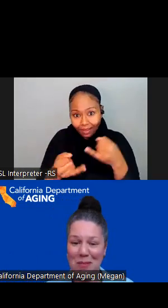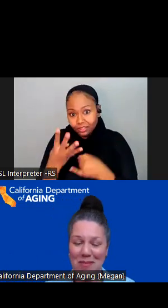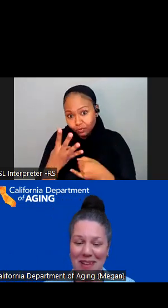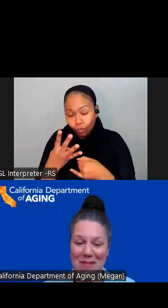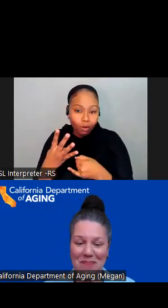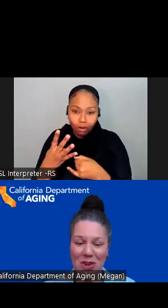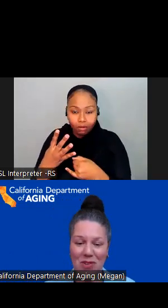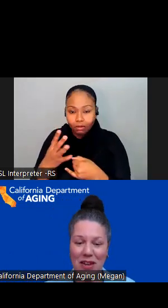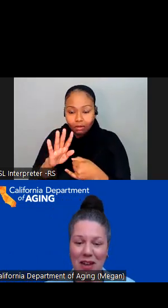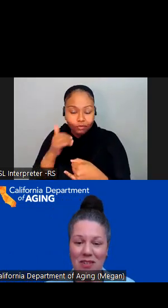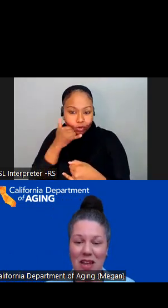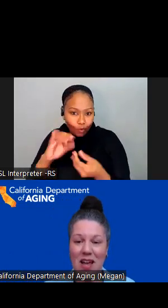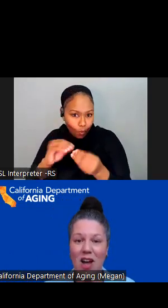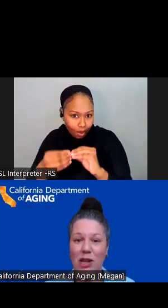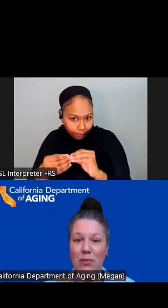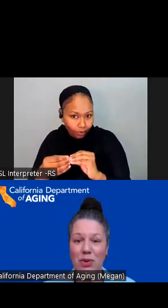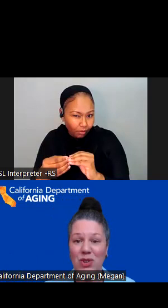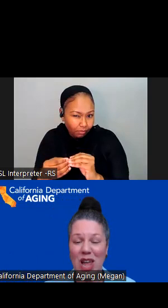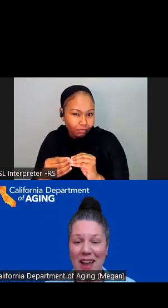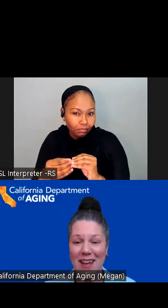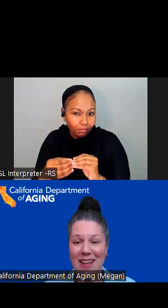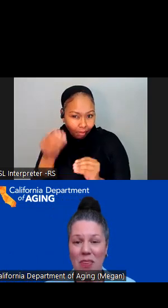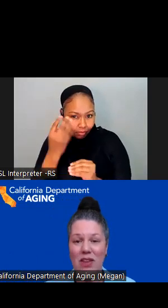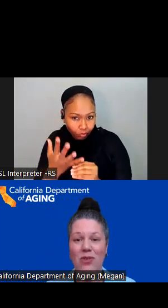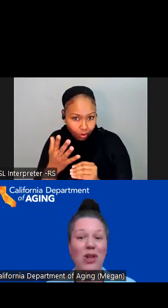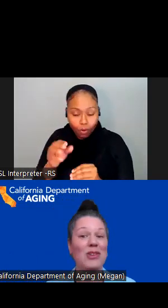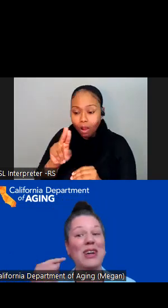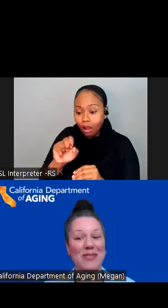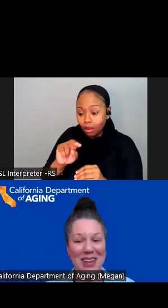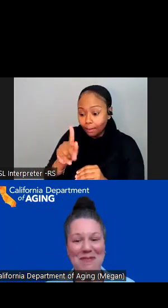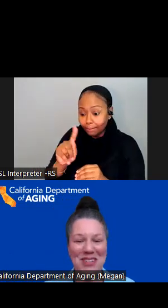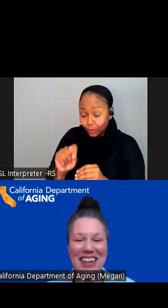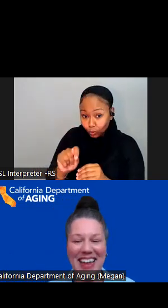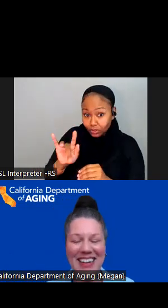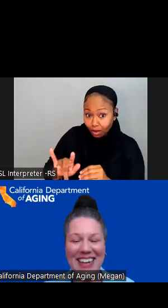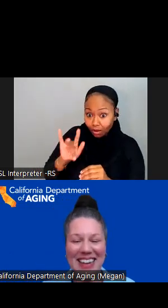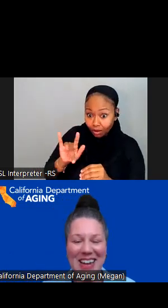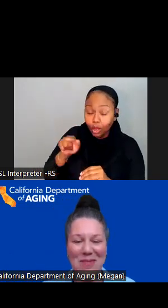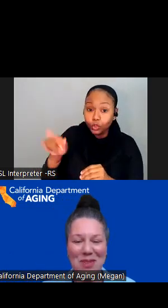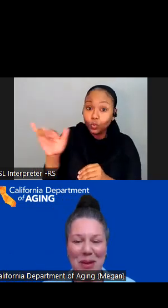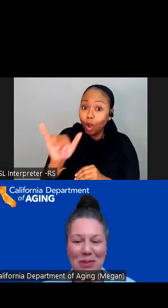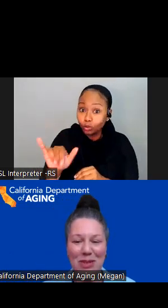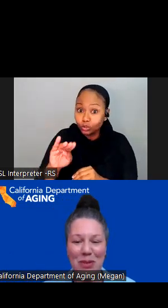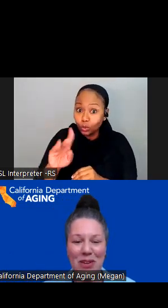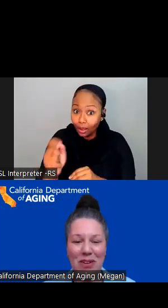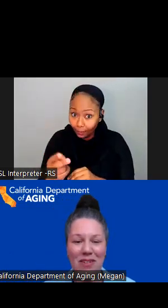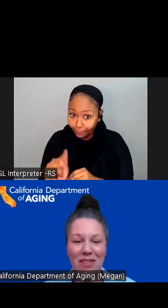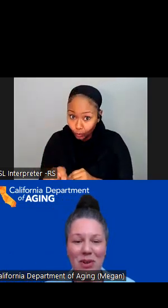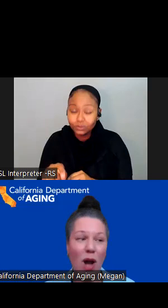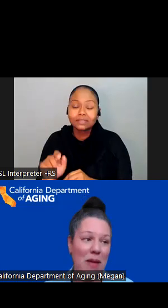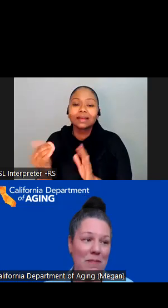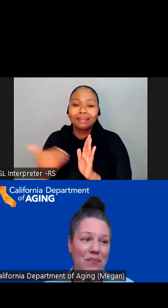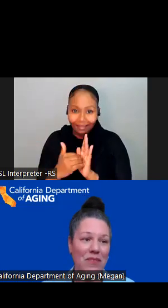whichever shows up on your account. I'll unmute your line, and then you'll also have to unmute again to be able to speak